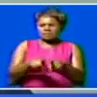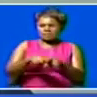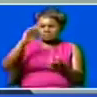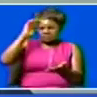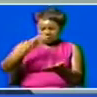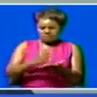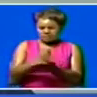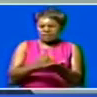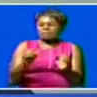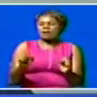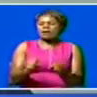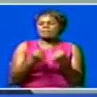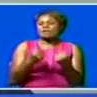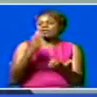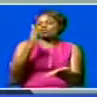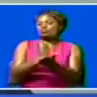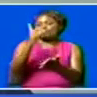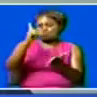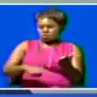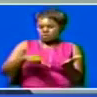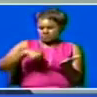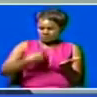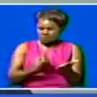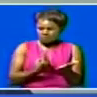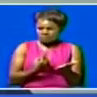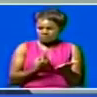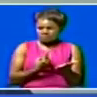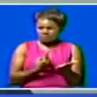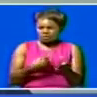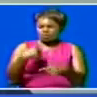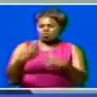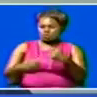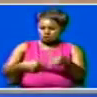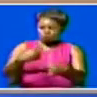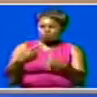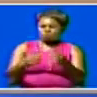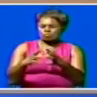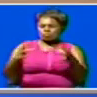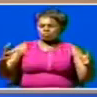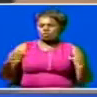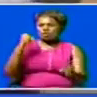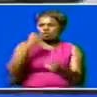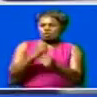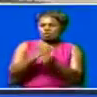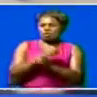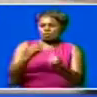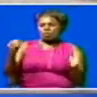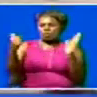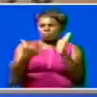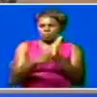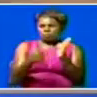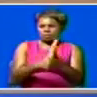happen sometimes, the truth is we have continued to to grow. The unemployment crisis has